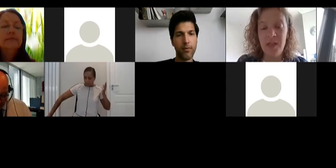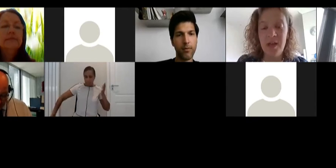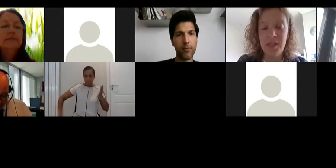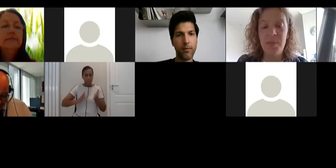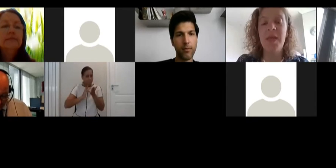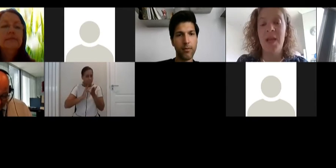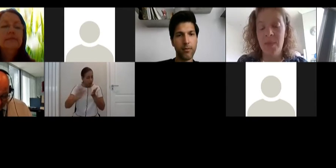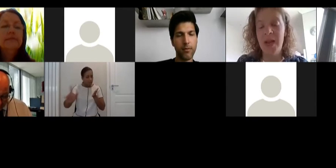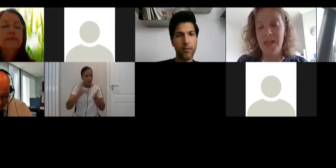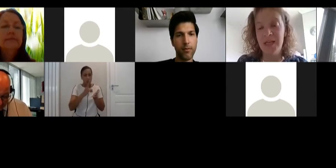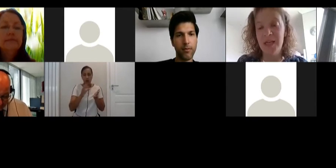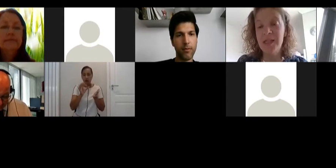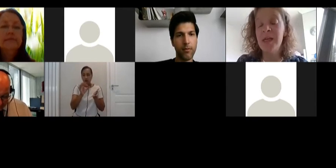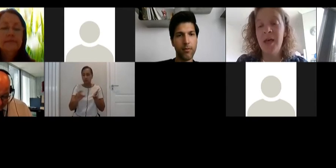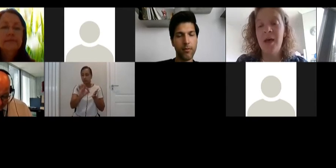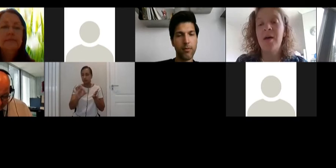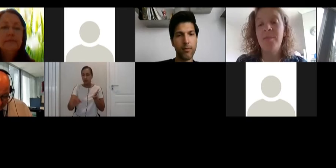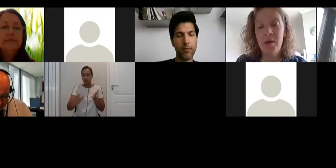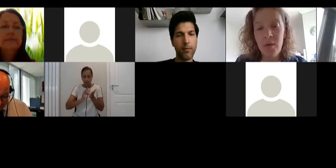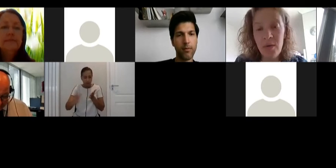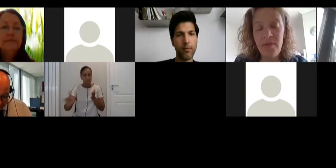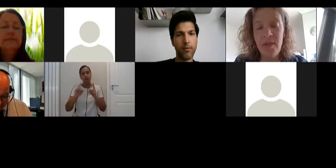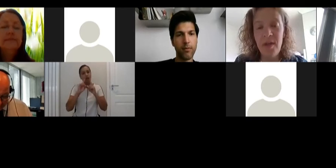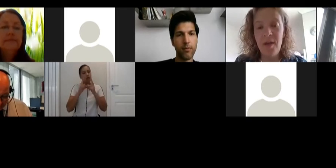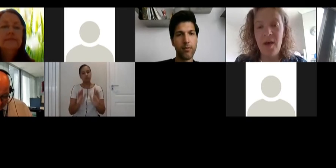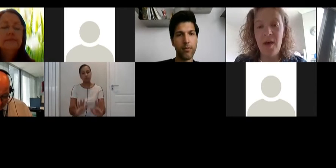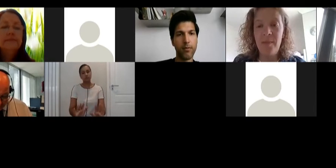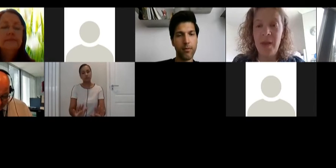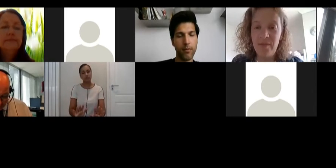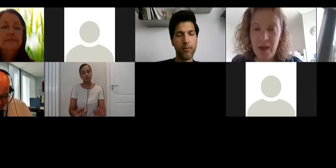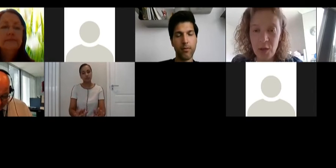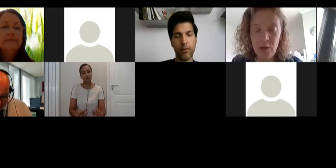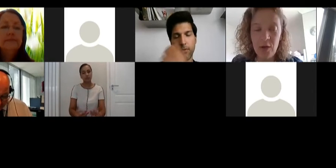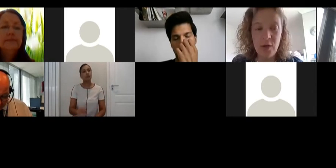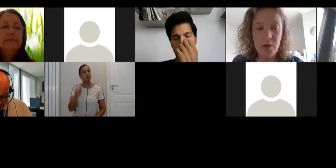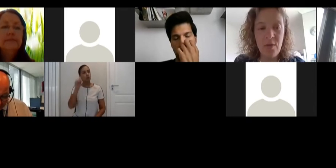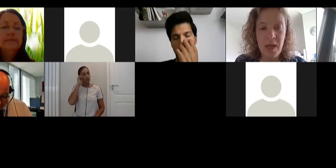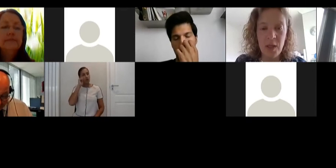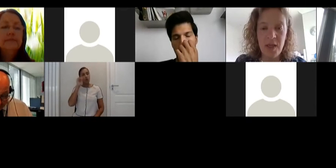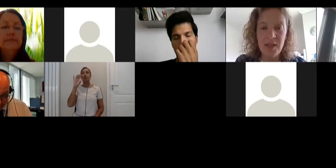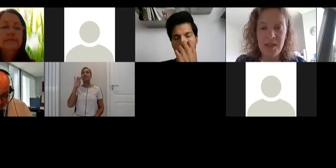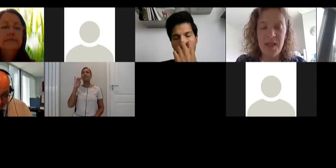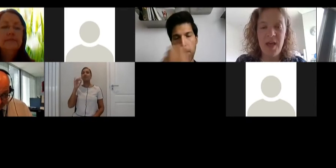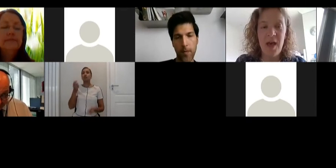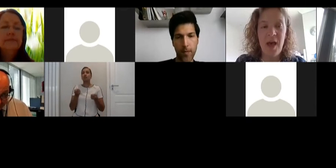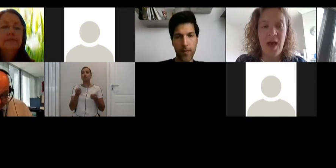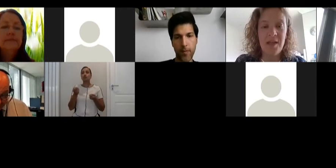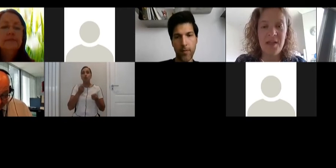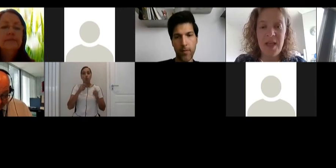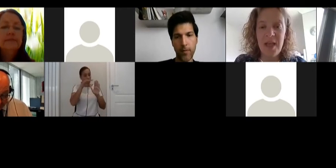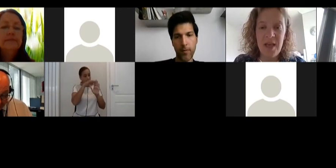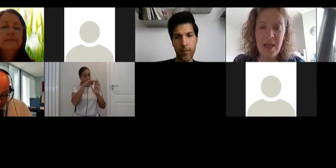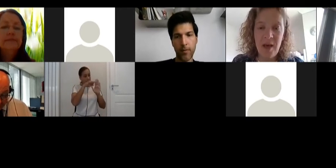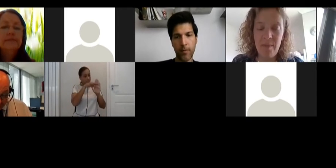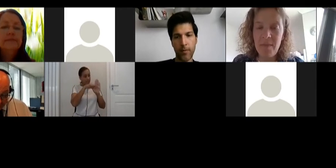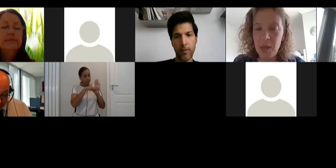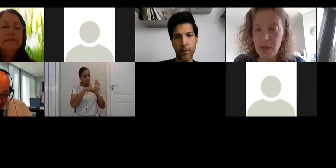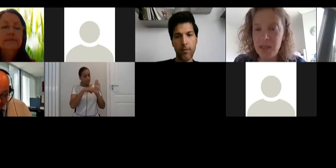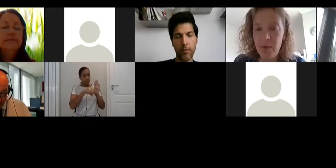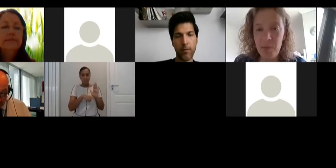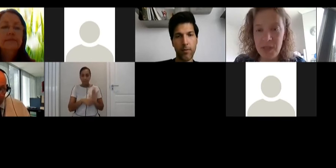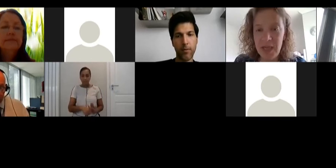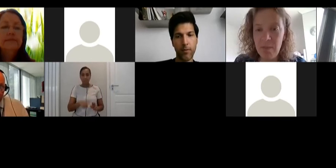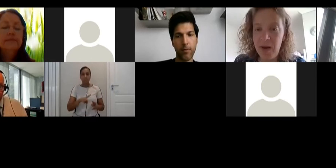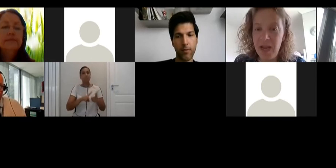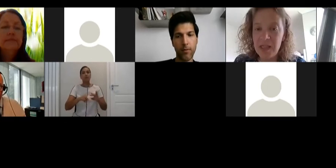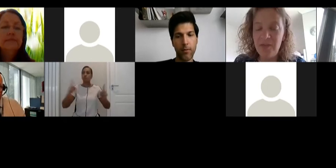going to be eliminated. But all of the infection control measures and the measures that